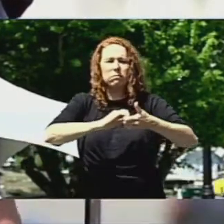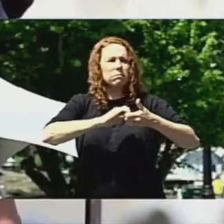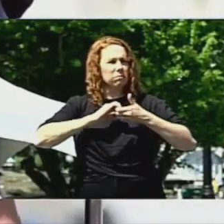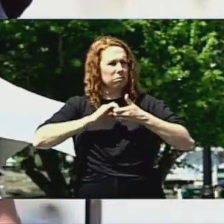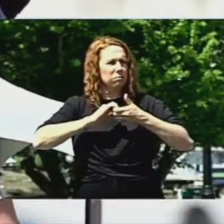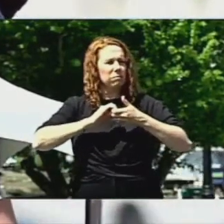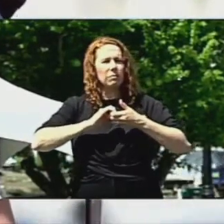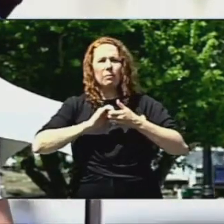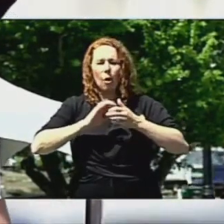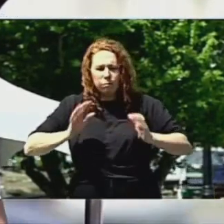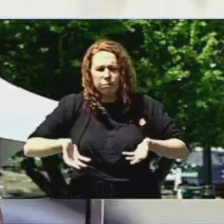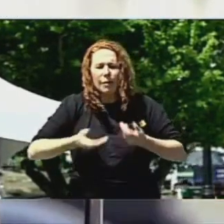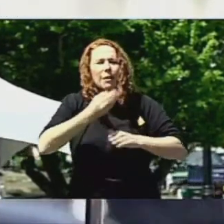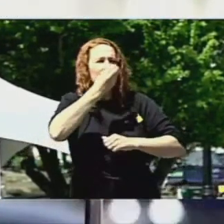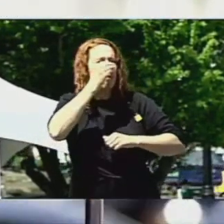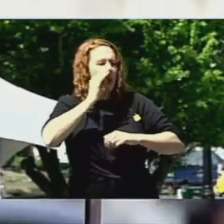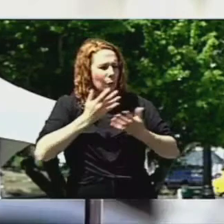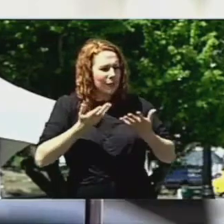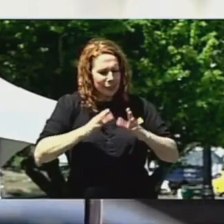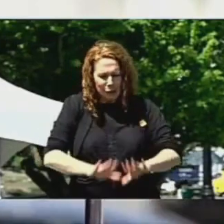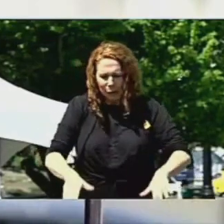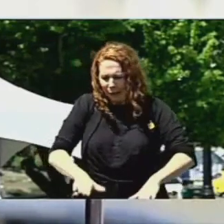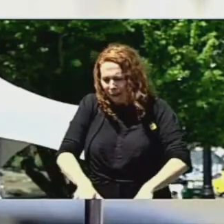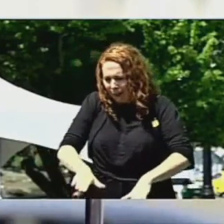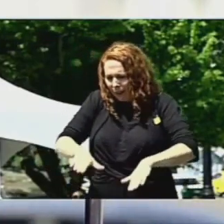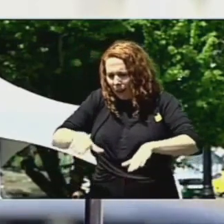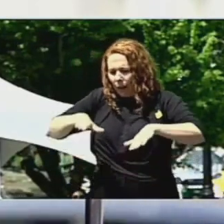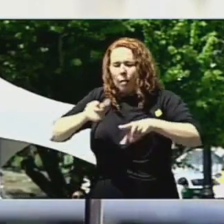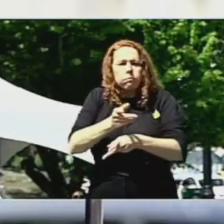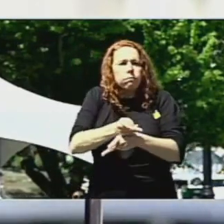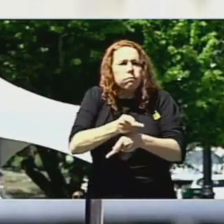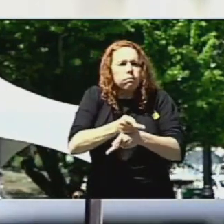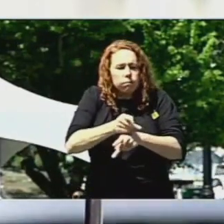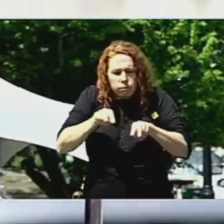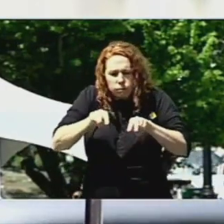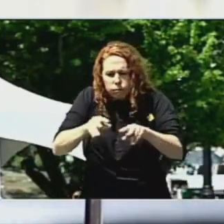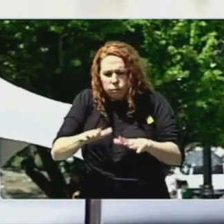our flowers, our next generations.